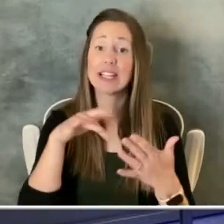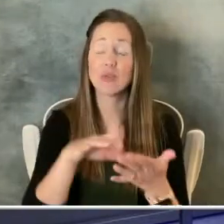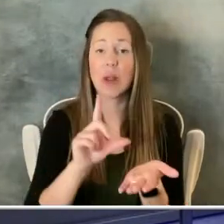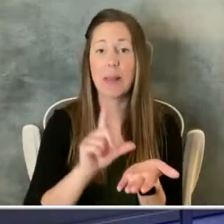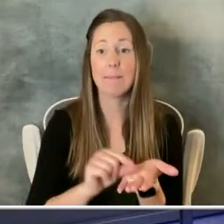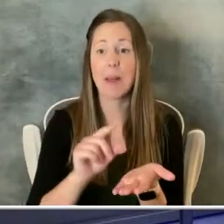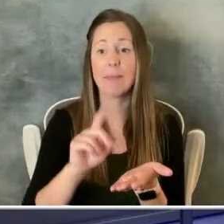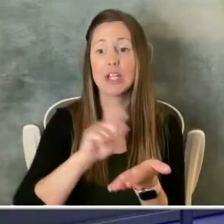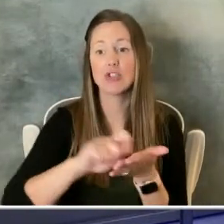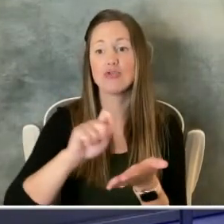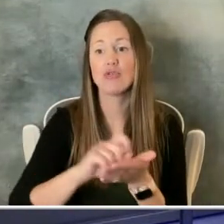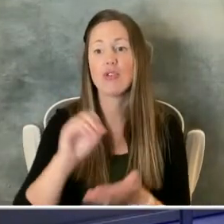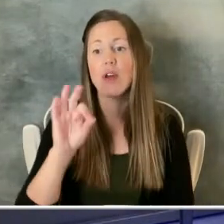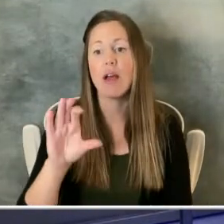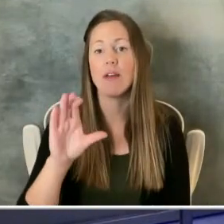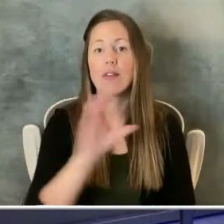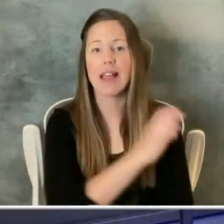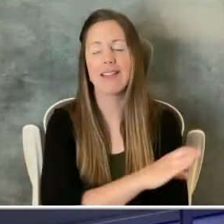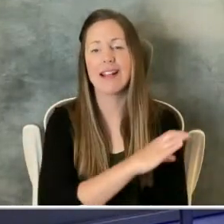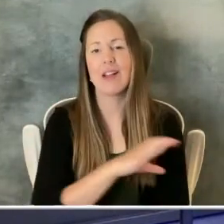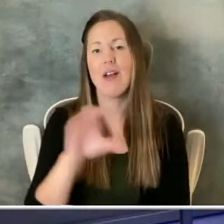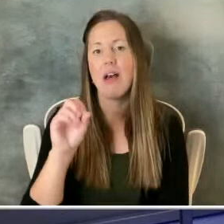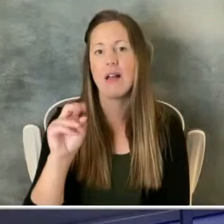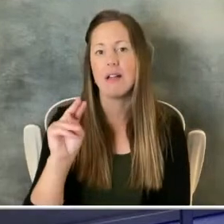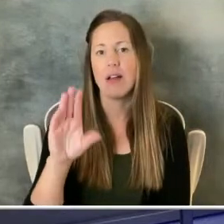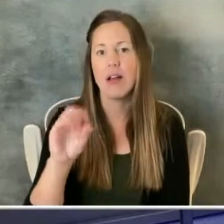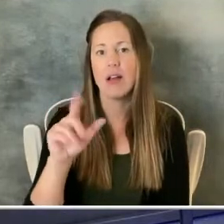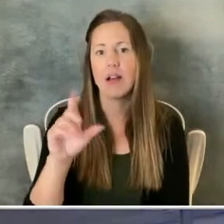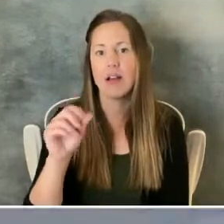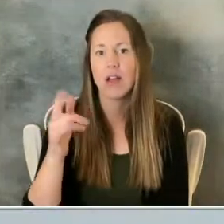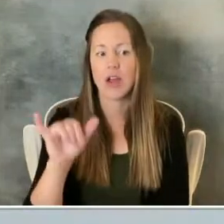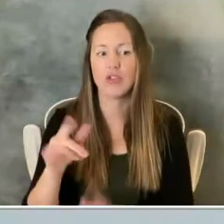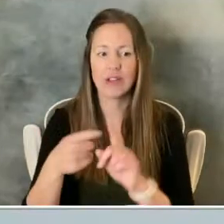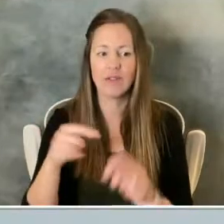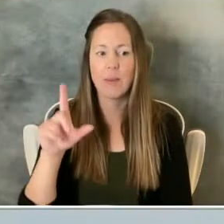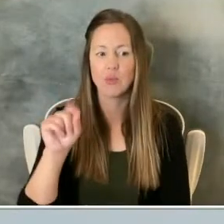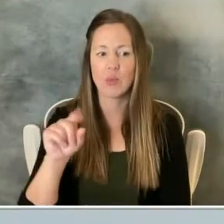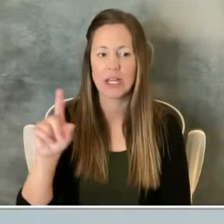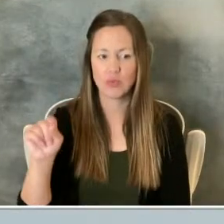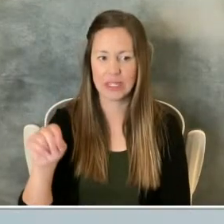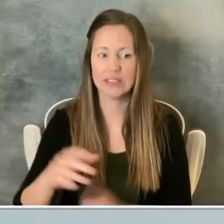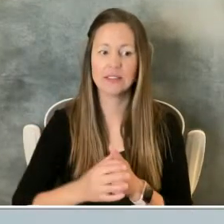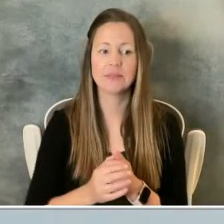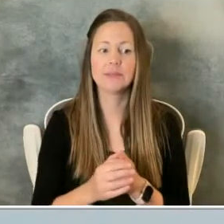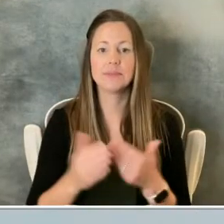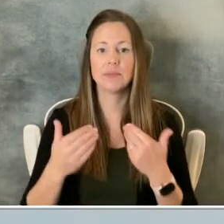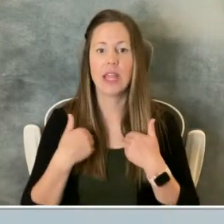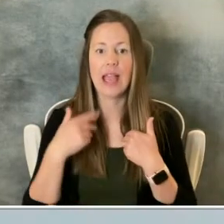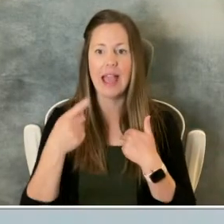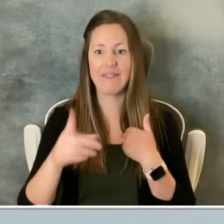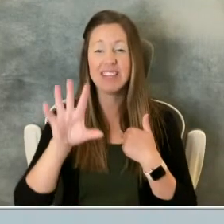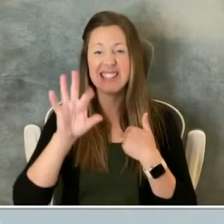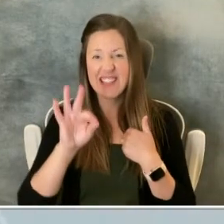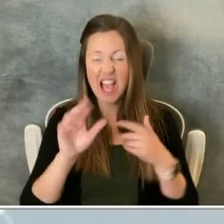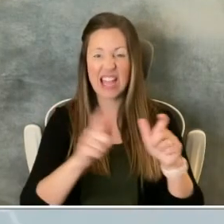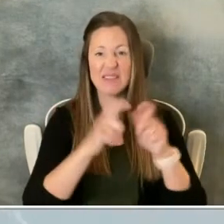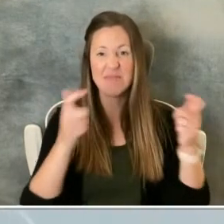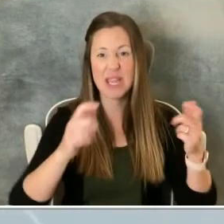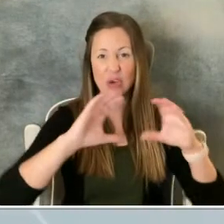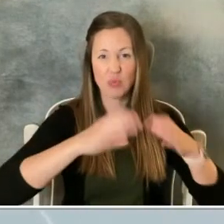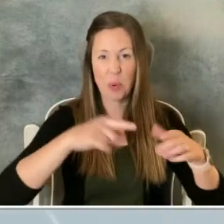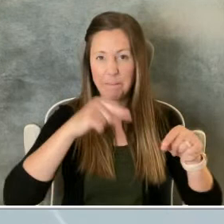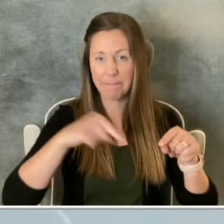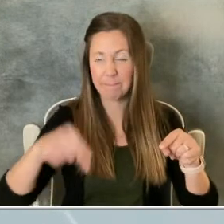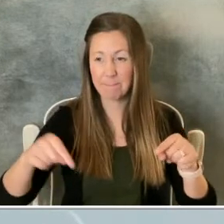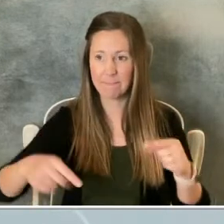Clinical Oncology in 2020. It pulled data from 9 large cohorts, that means different groups, looking at